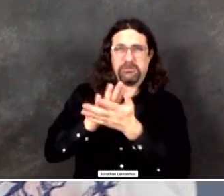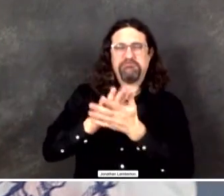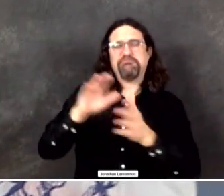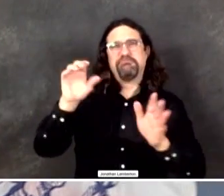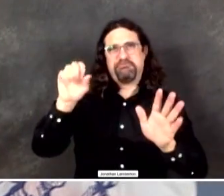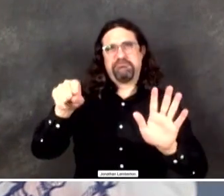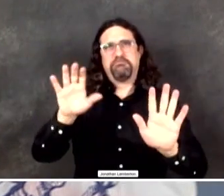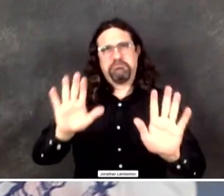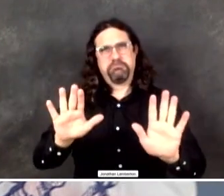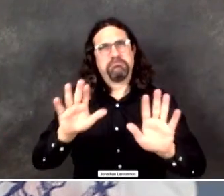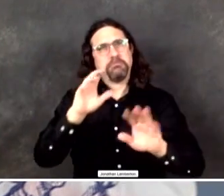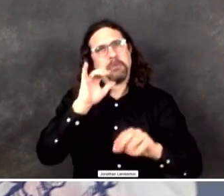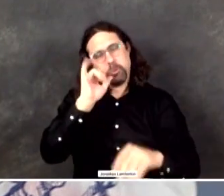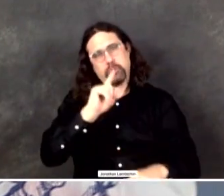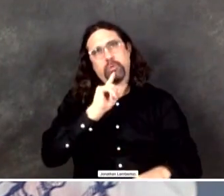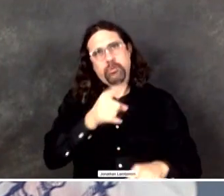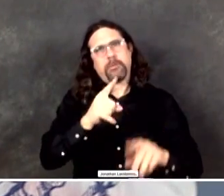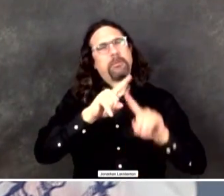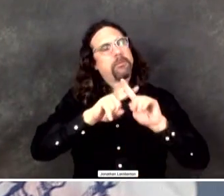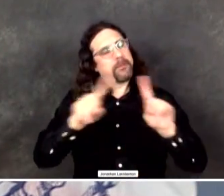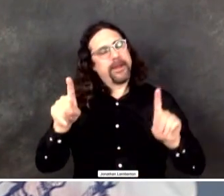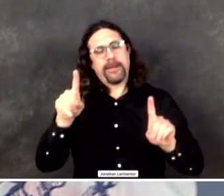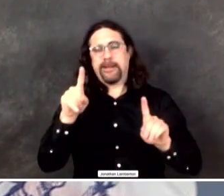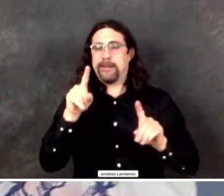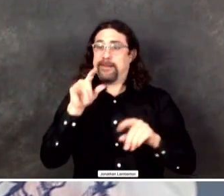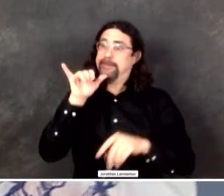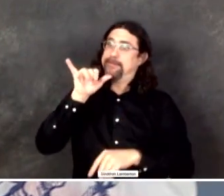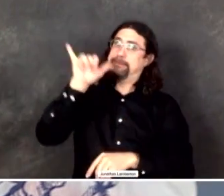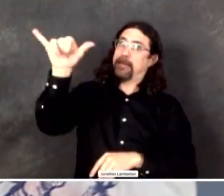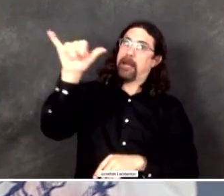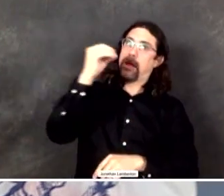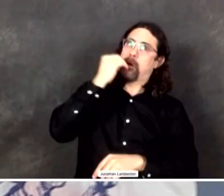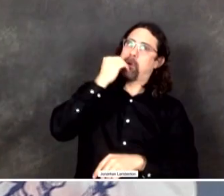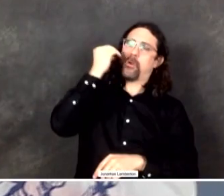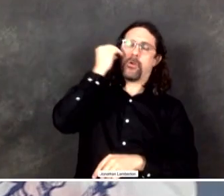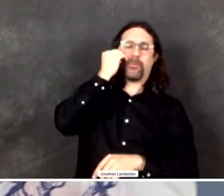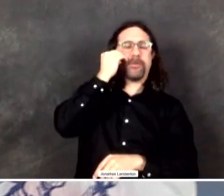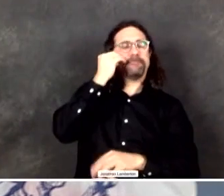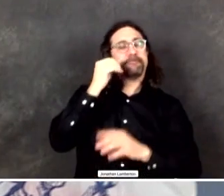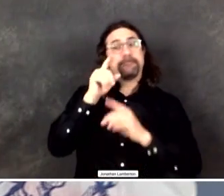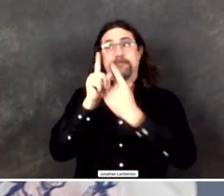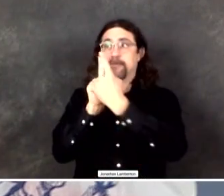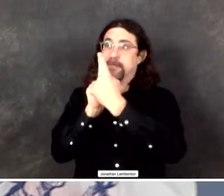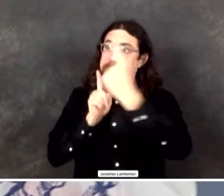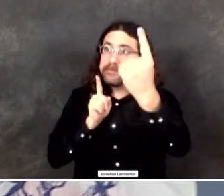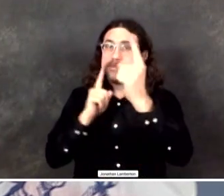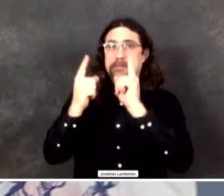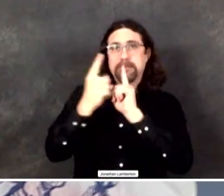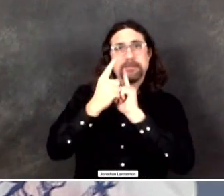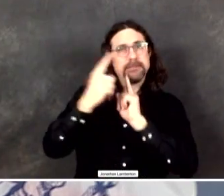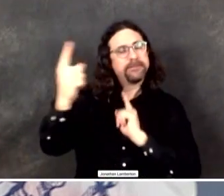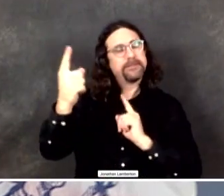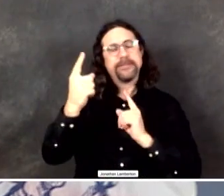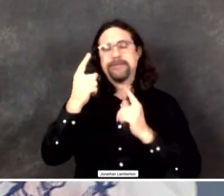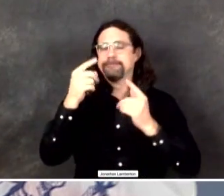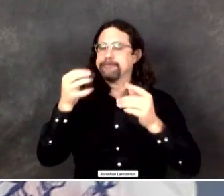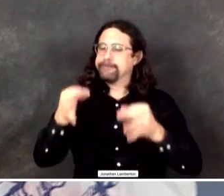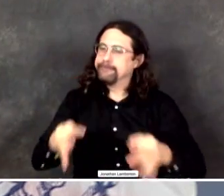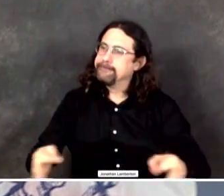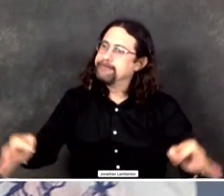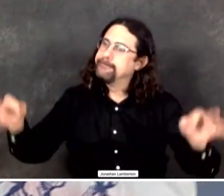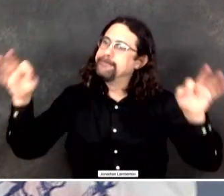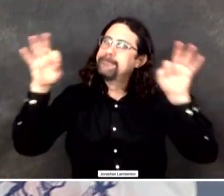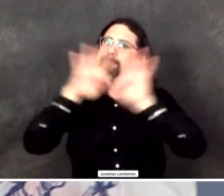to protect all of us. And at the same time, we've seen really heroic